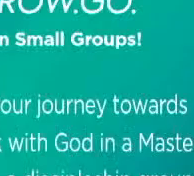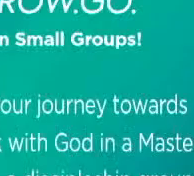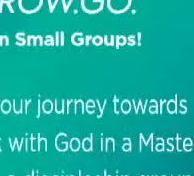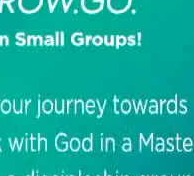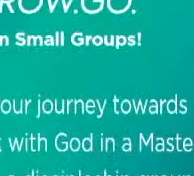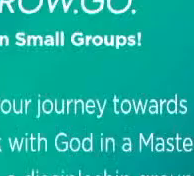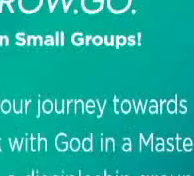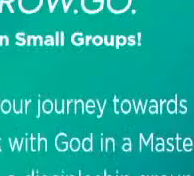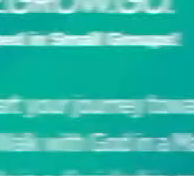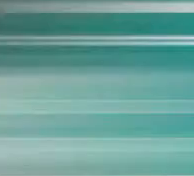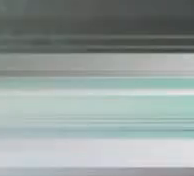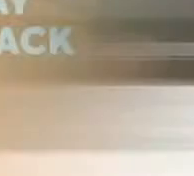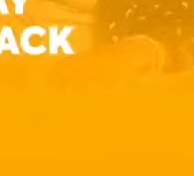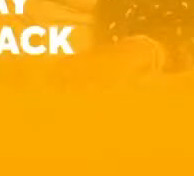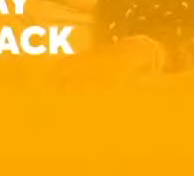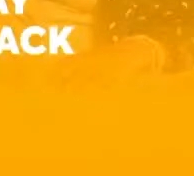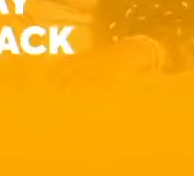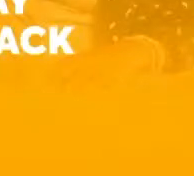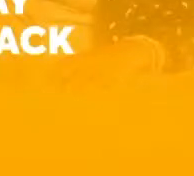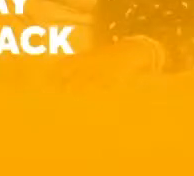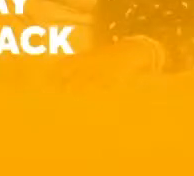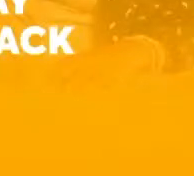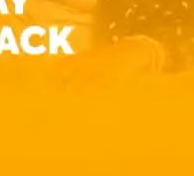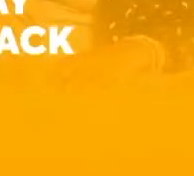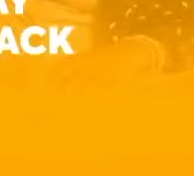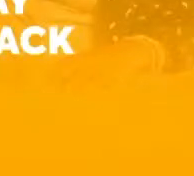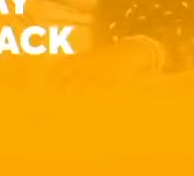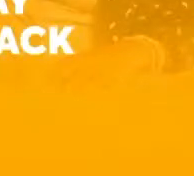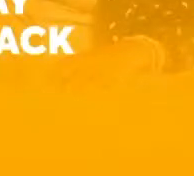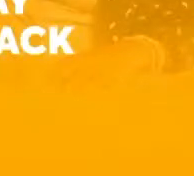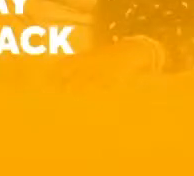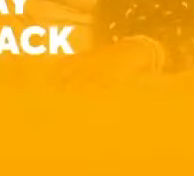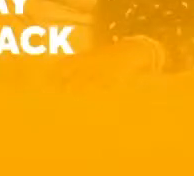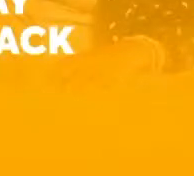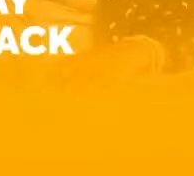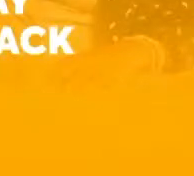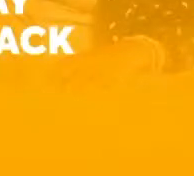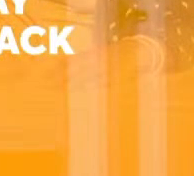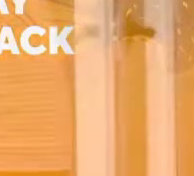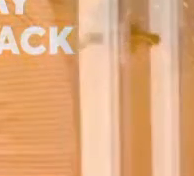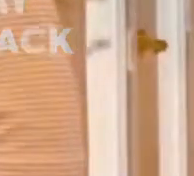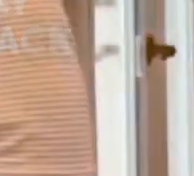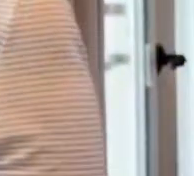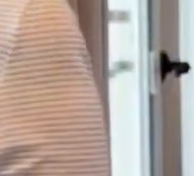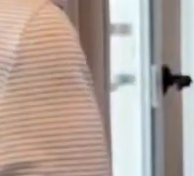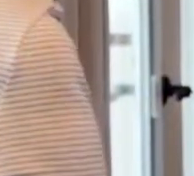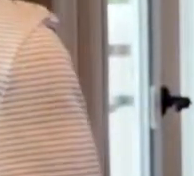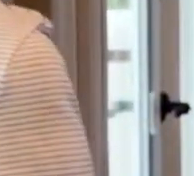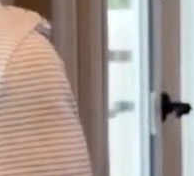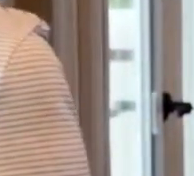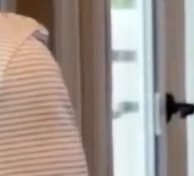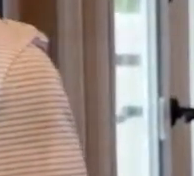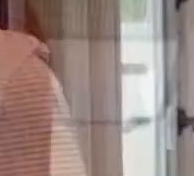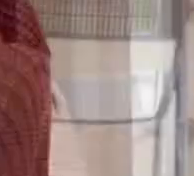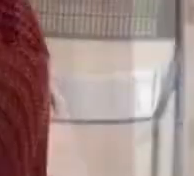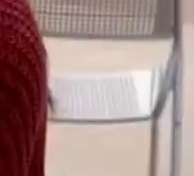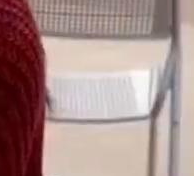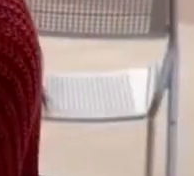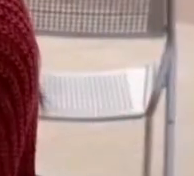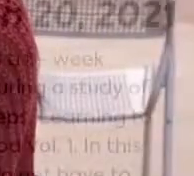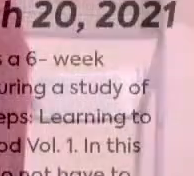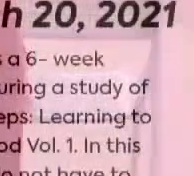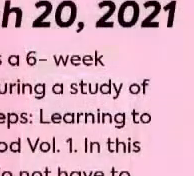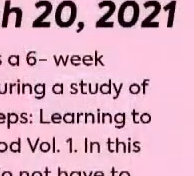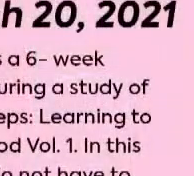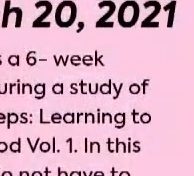in a discipleship group. Steward your finances in Financial Peace University. And so much more. Don't